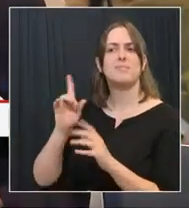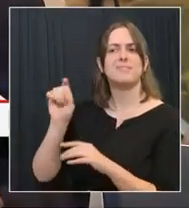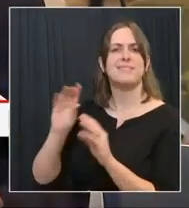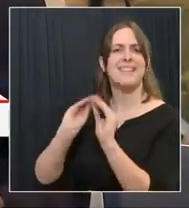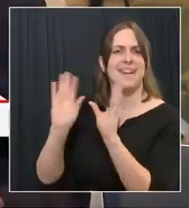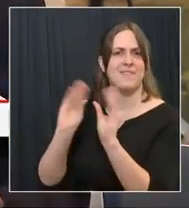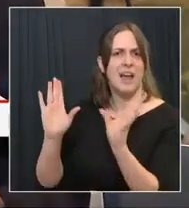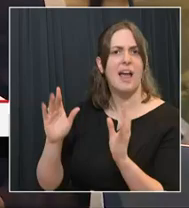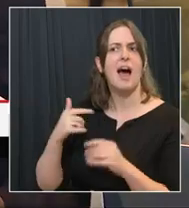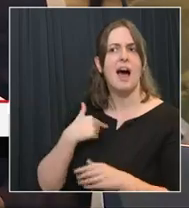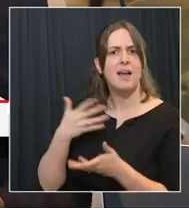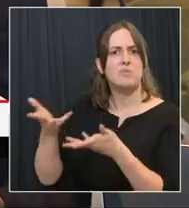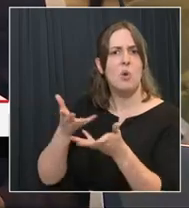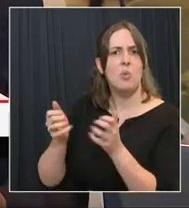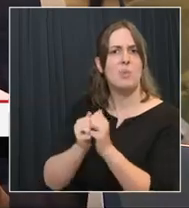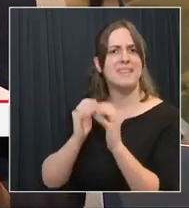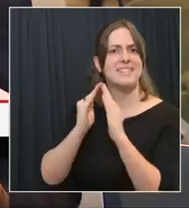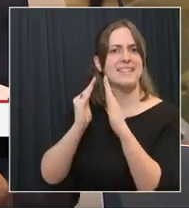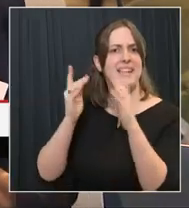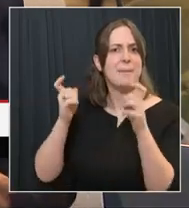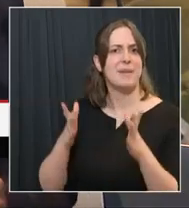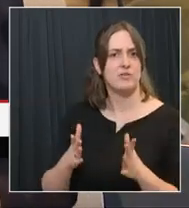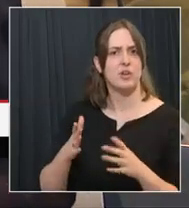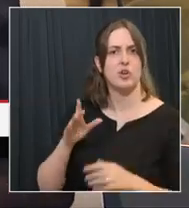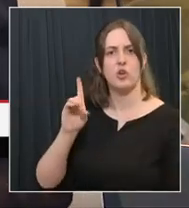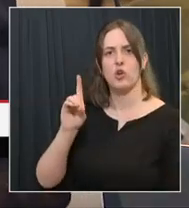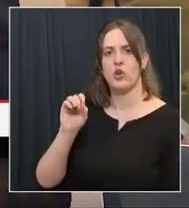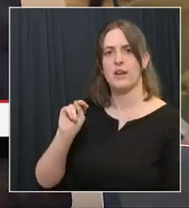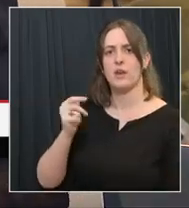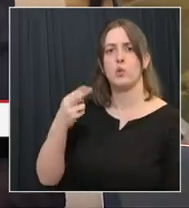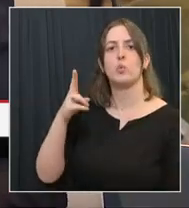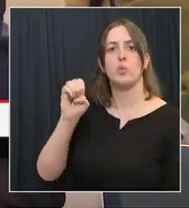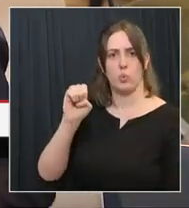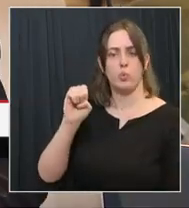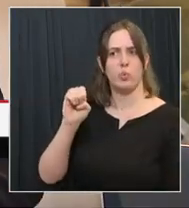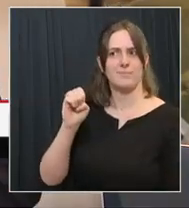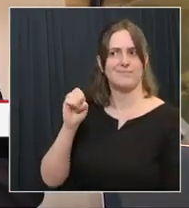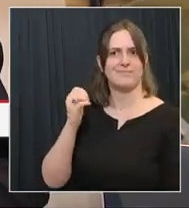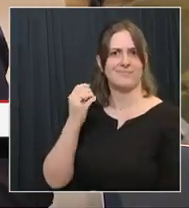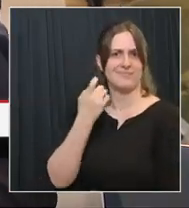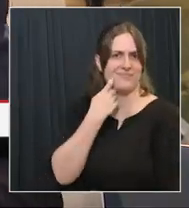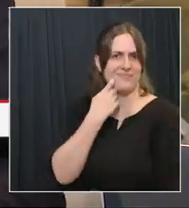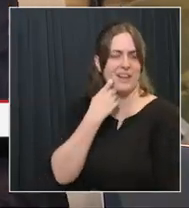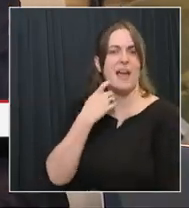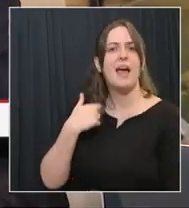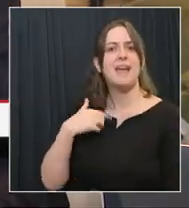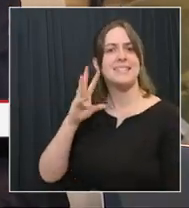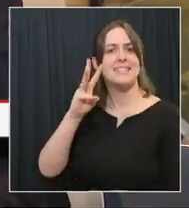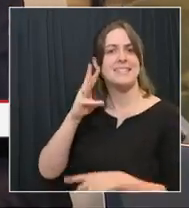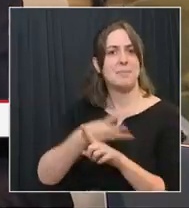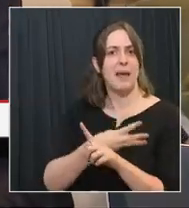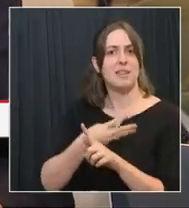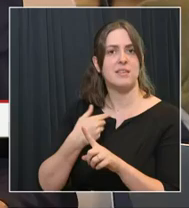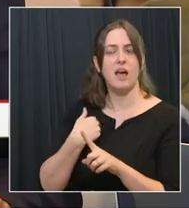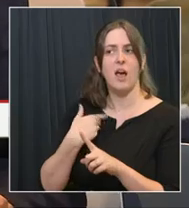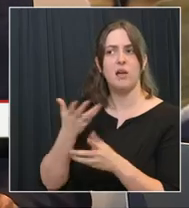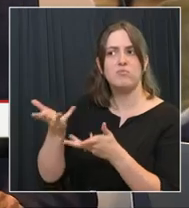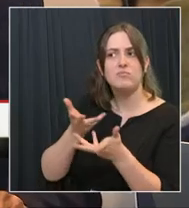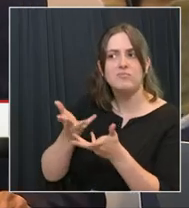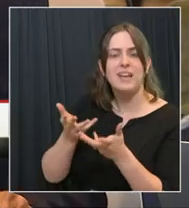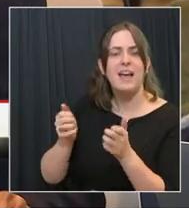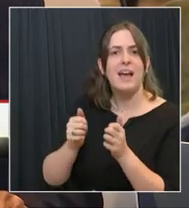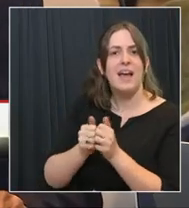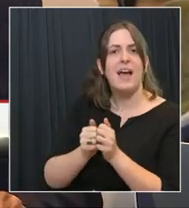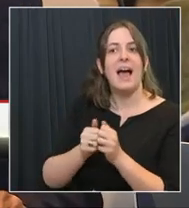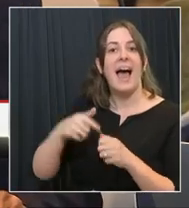in the past 6 months, I've visited 4 different departments and agencies, and more than half of their office